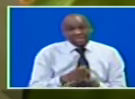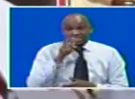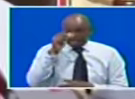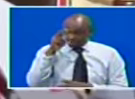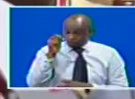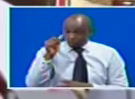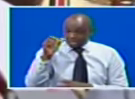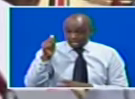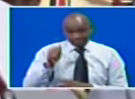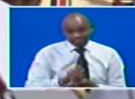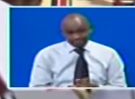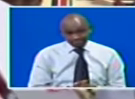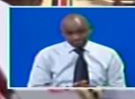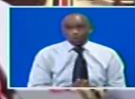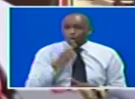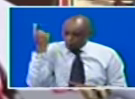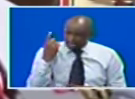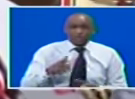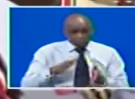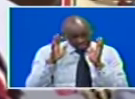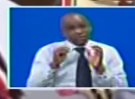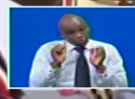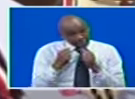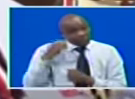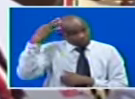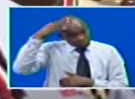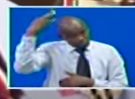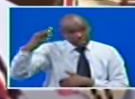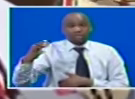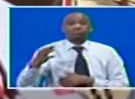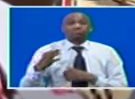Nzoia. Because the only way to save future generation of cropping,